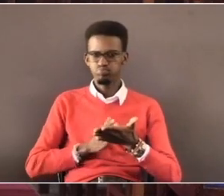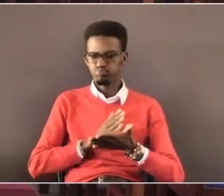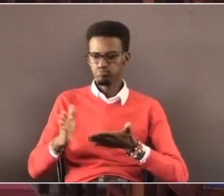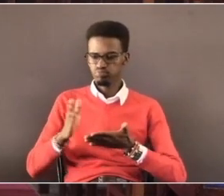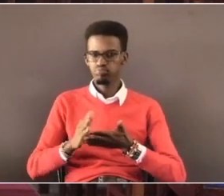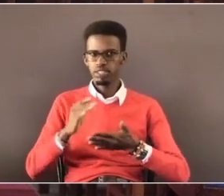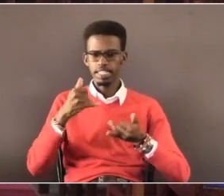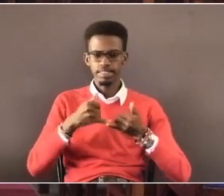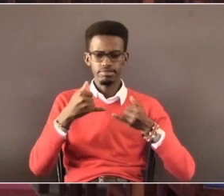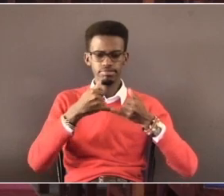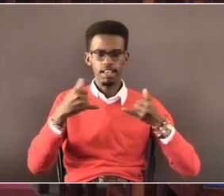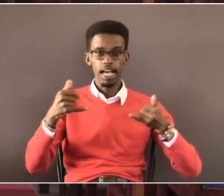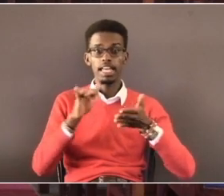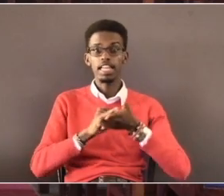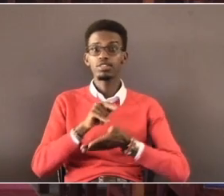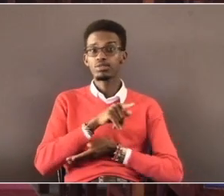a line that